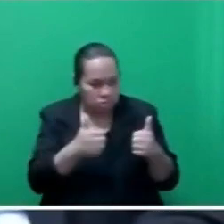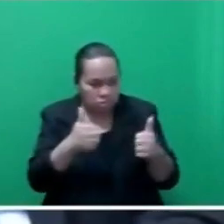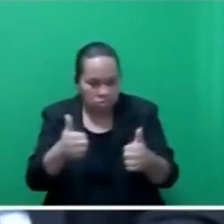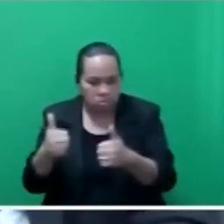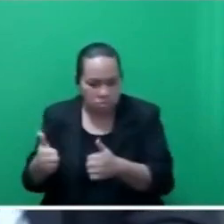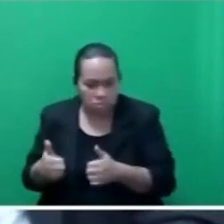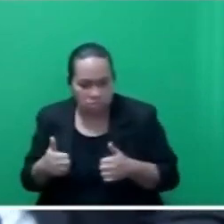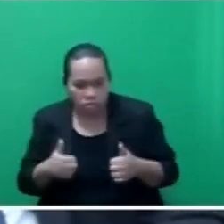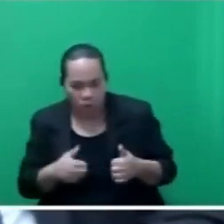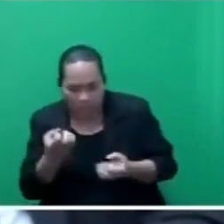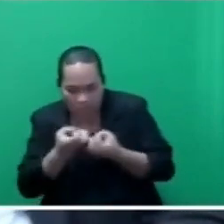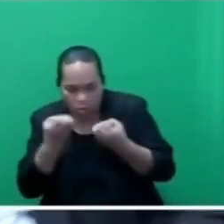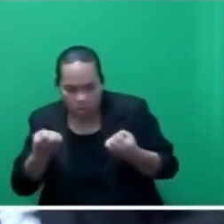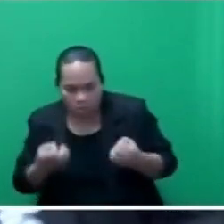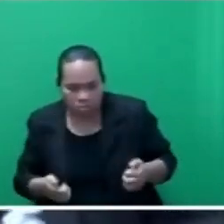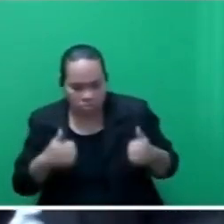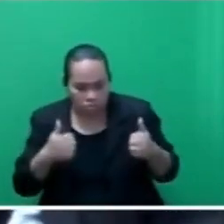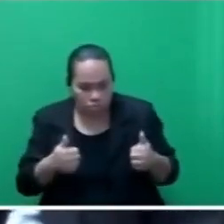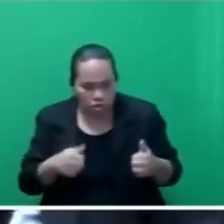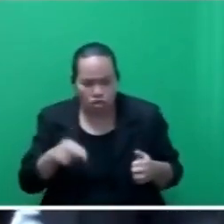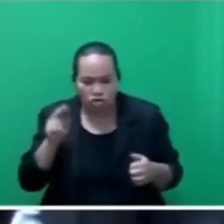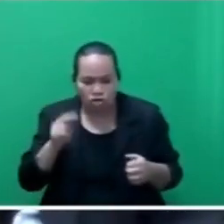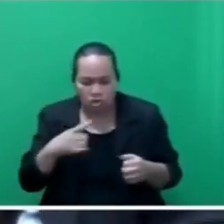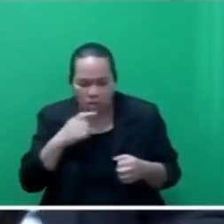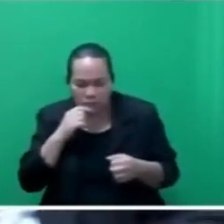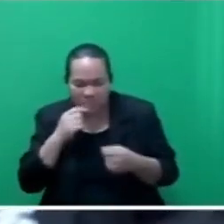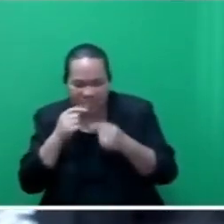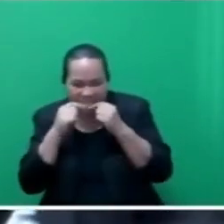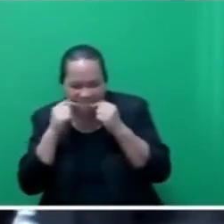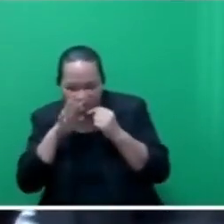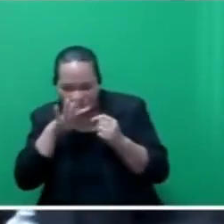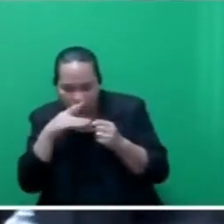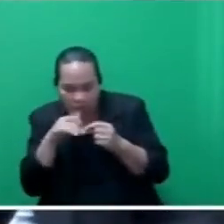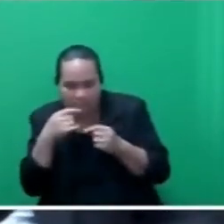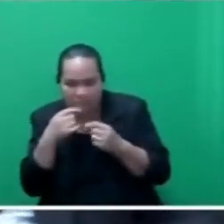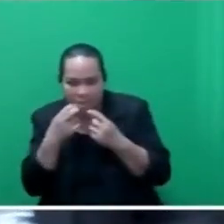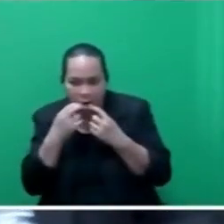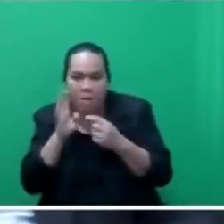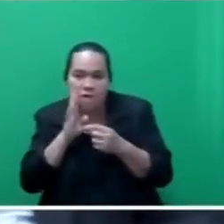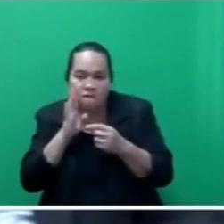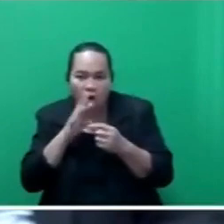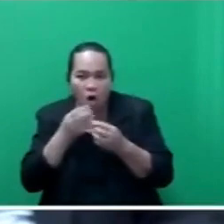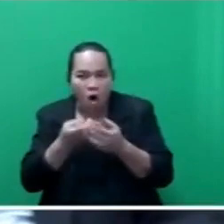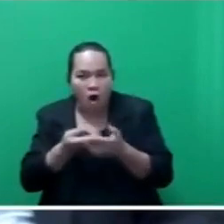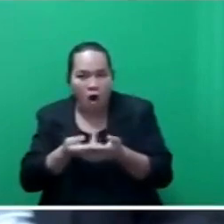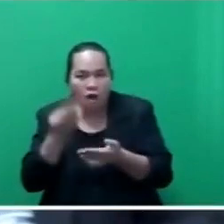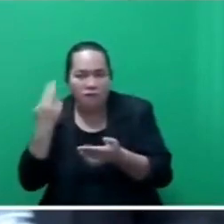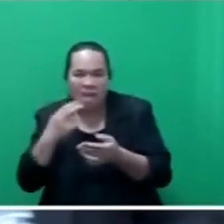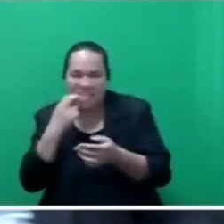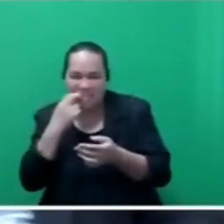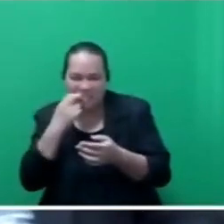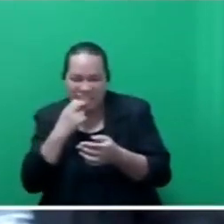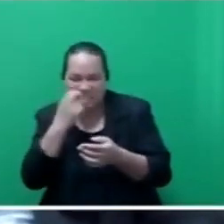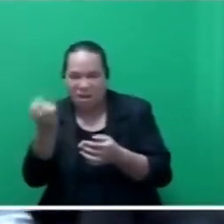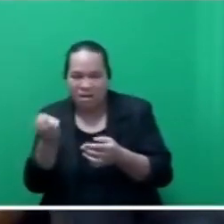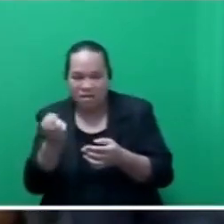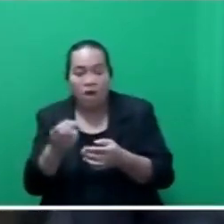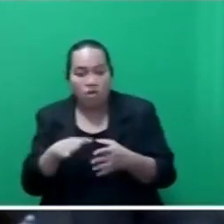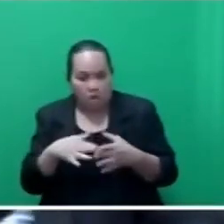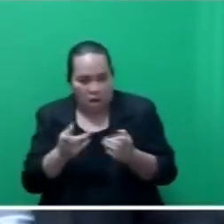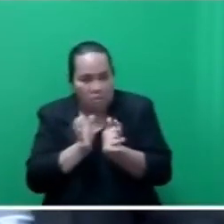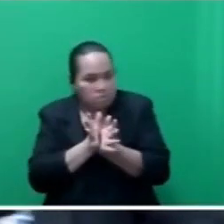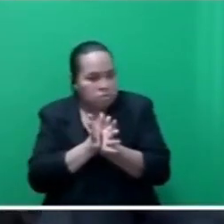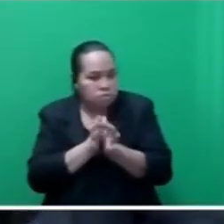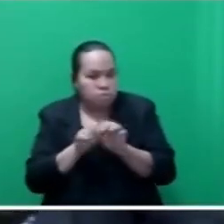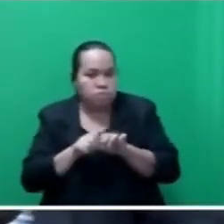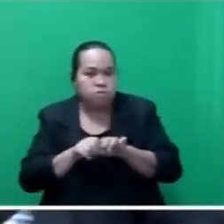the equipment, you might need to anesthetize the mouth before you actually take out the tooth. So you can see that now we'll be able to spread that, and